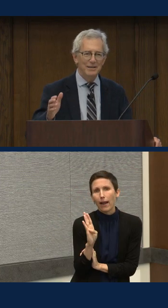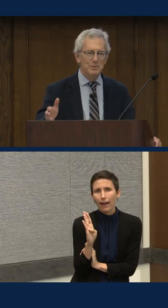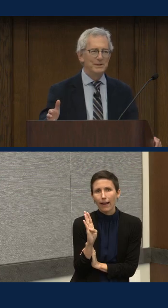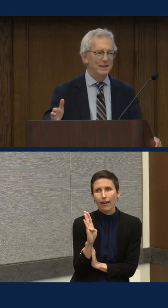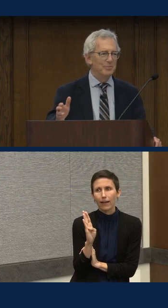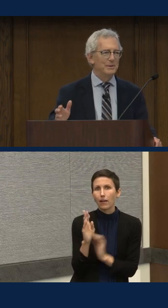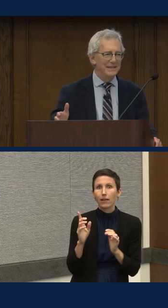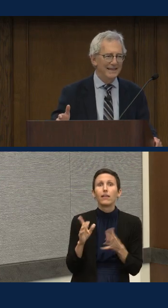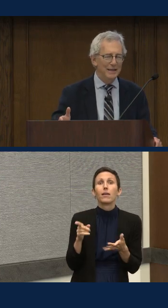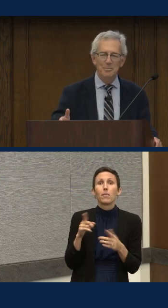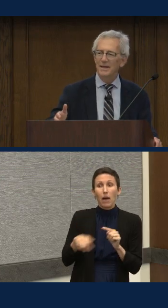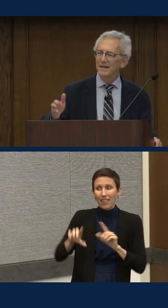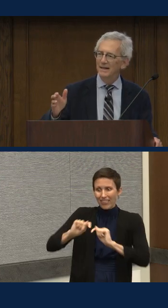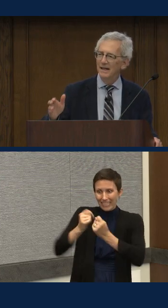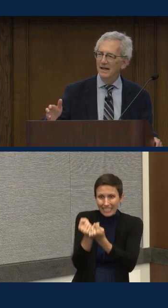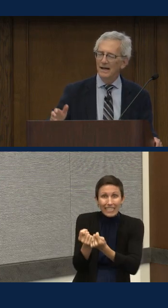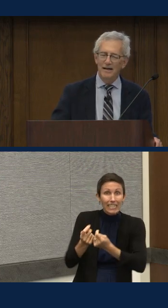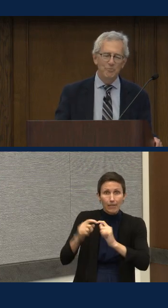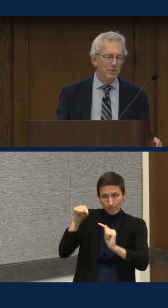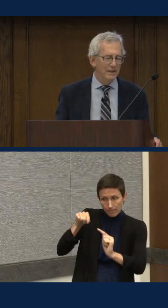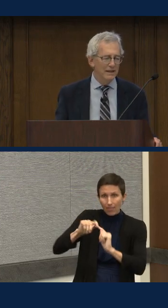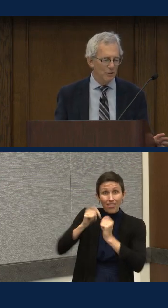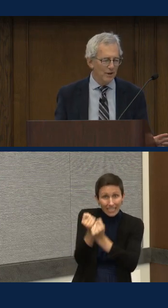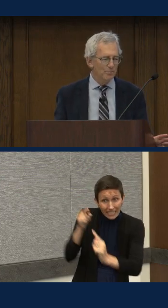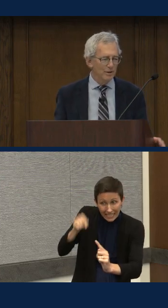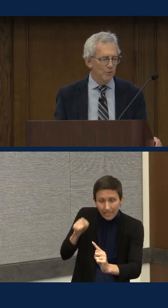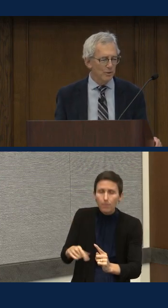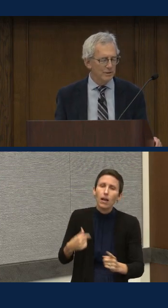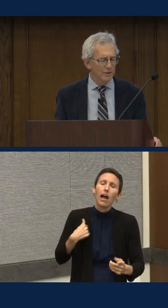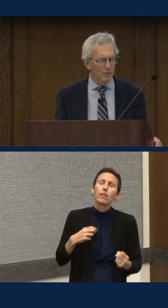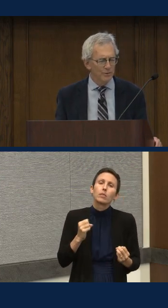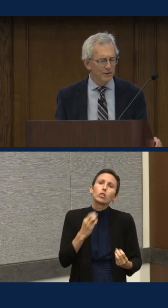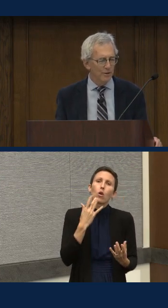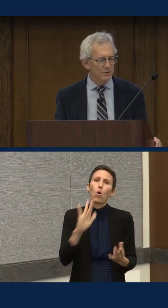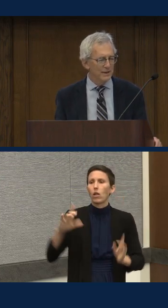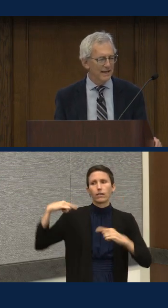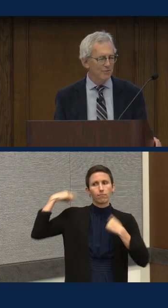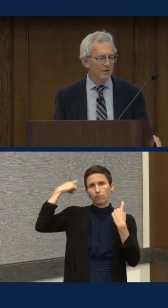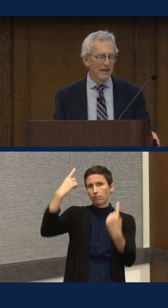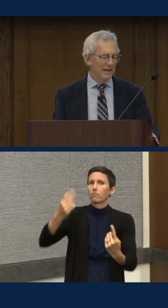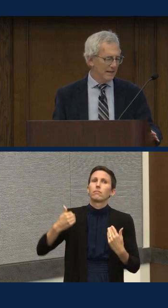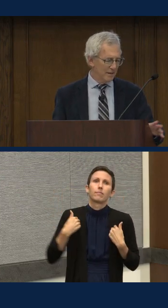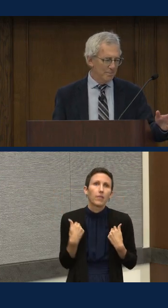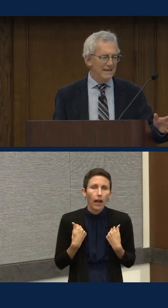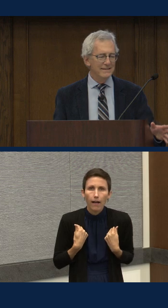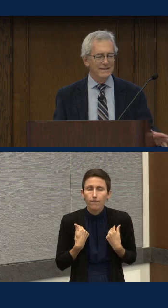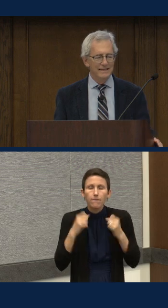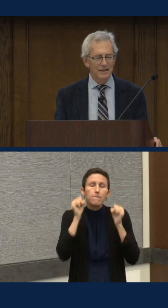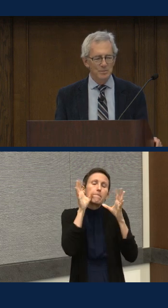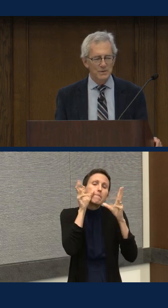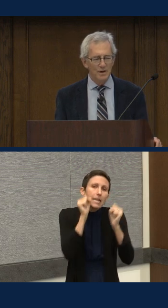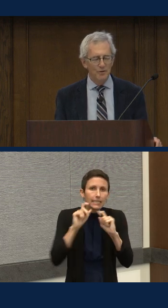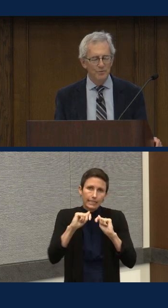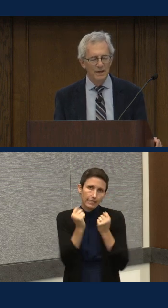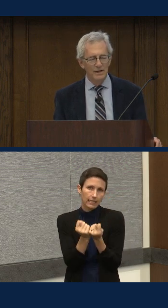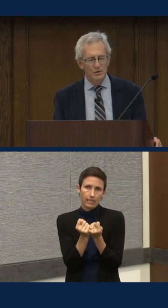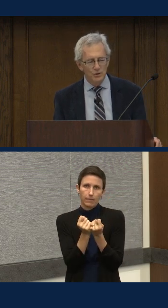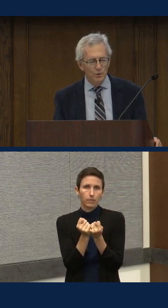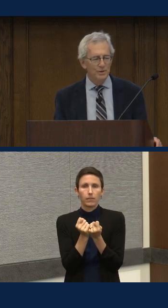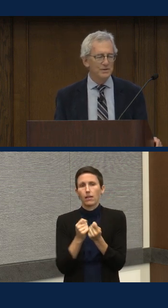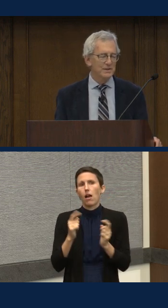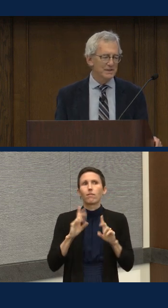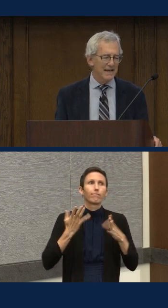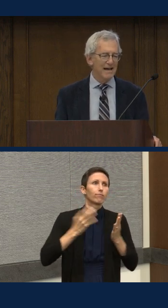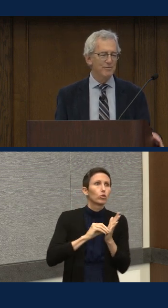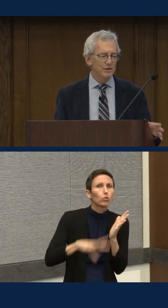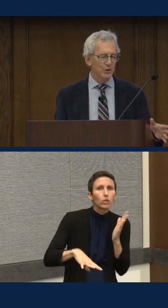the team, the team, the team, and I've been incredibly fortunate over the years to have amazing teams of